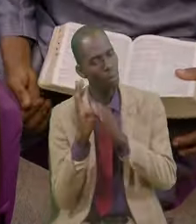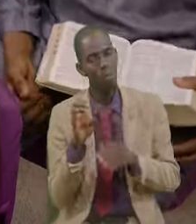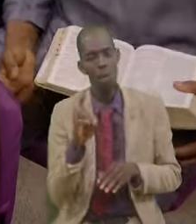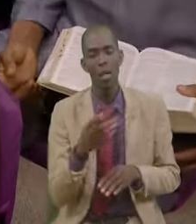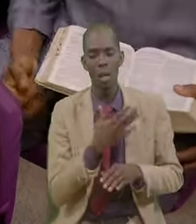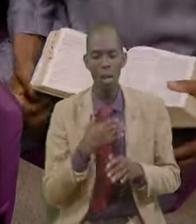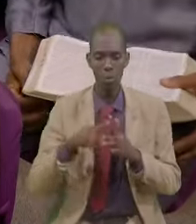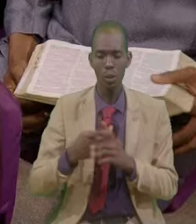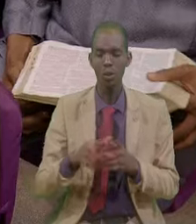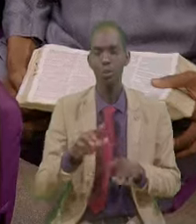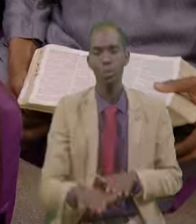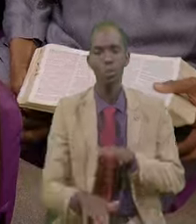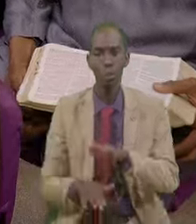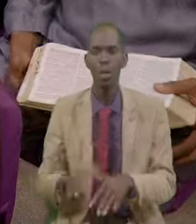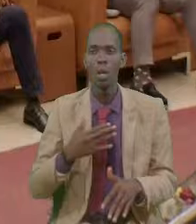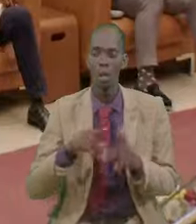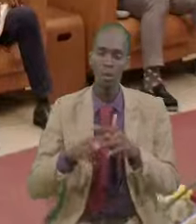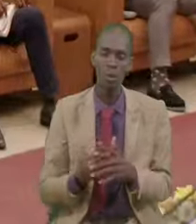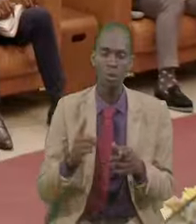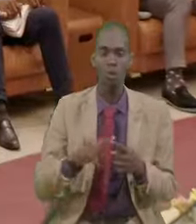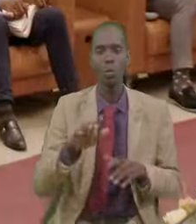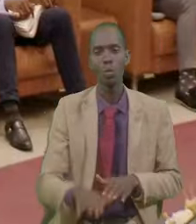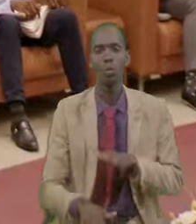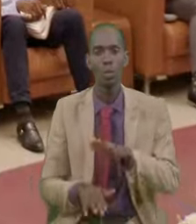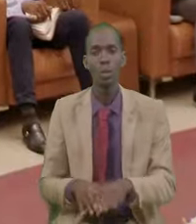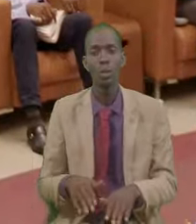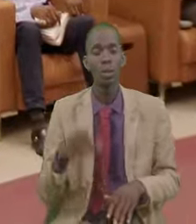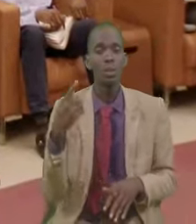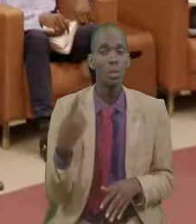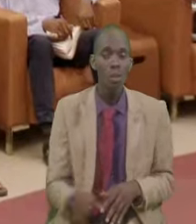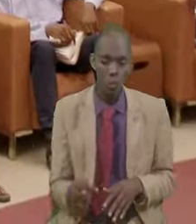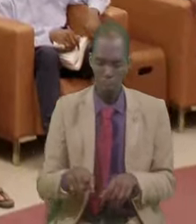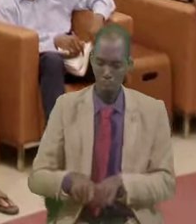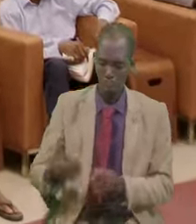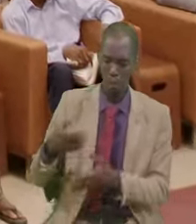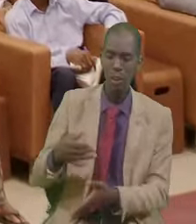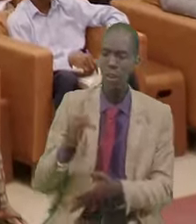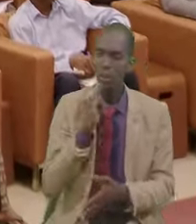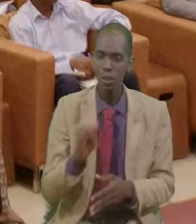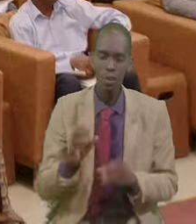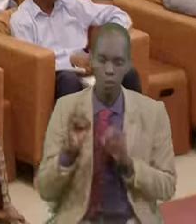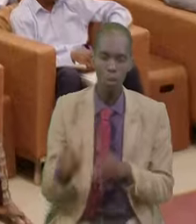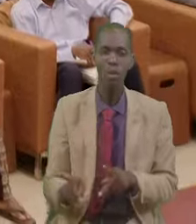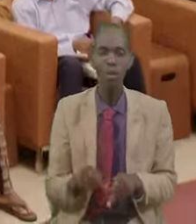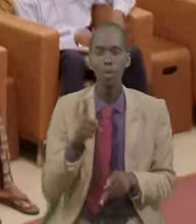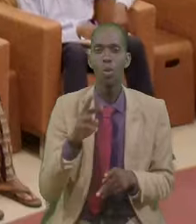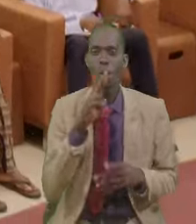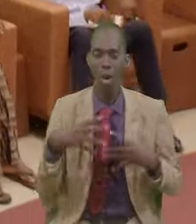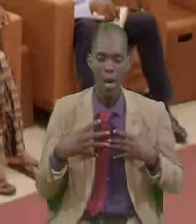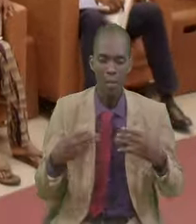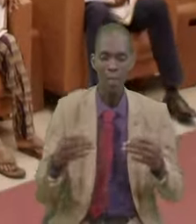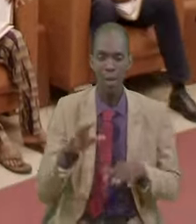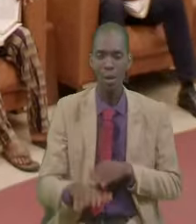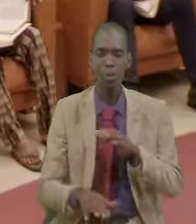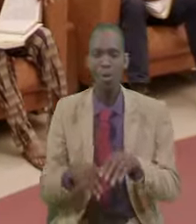walked. Somebody there and he walked. The fracture is healed. Somebody there, you are healed and you walk.